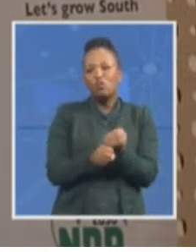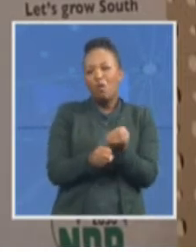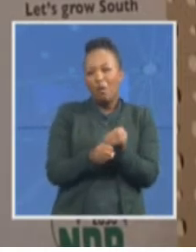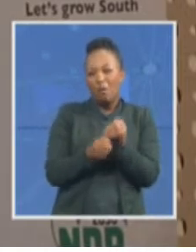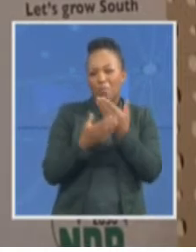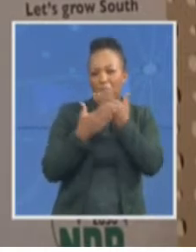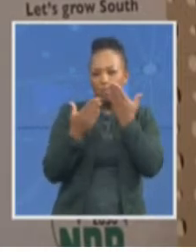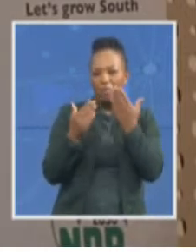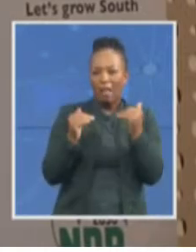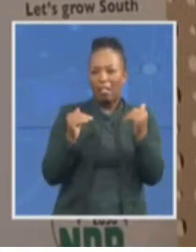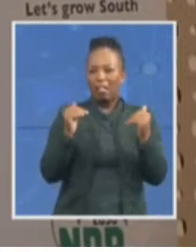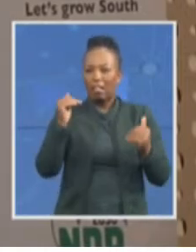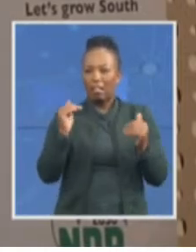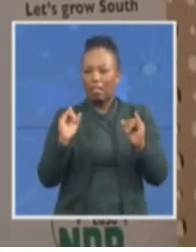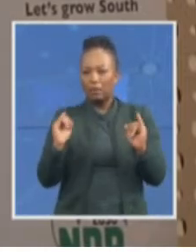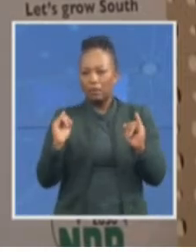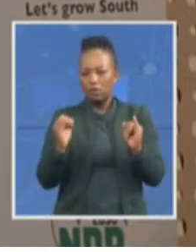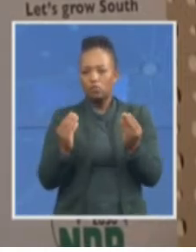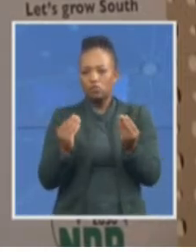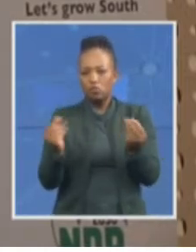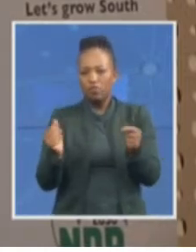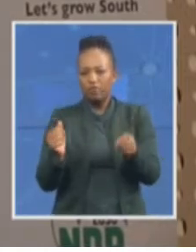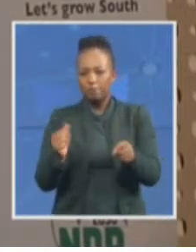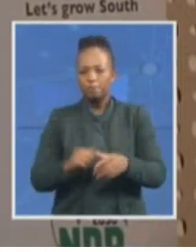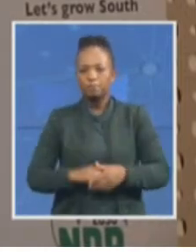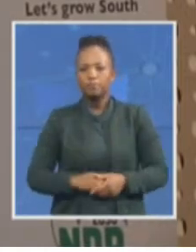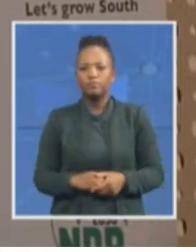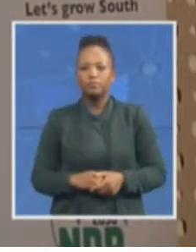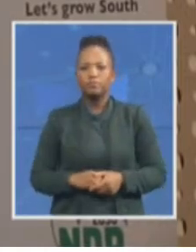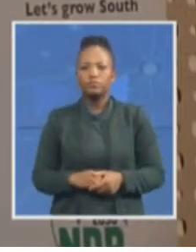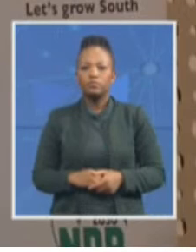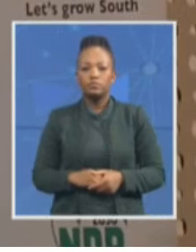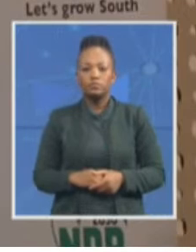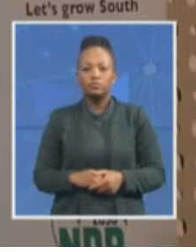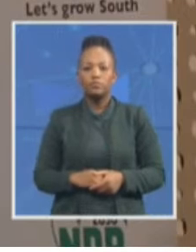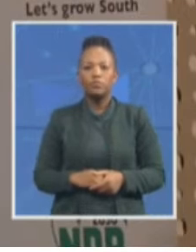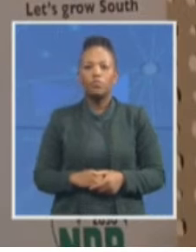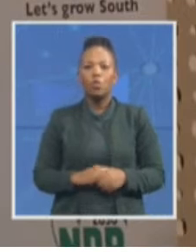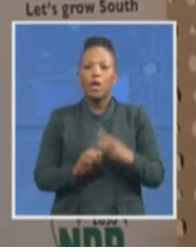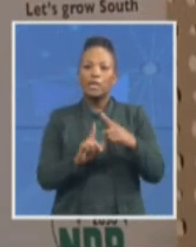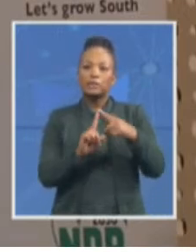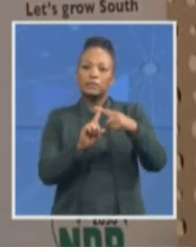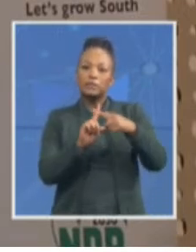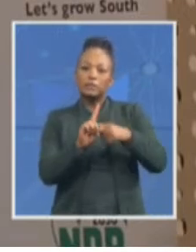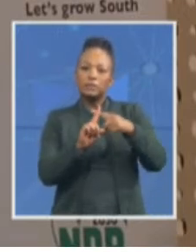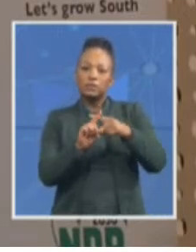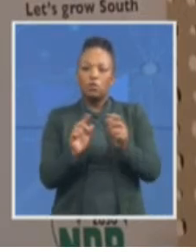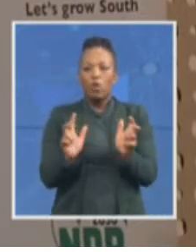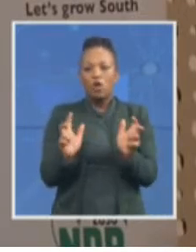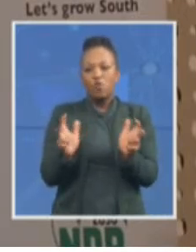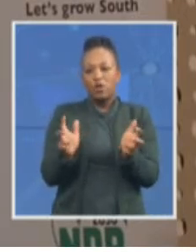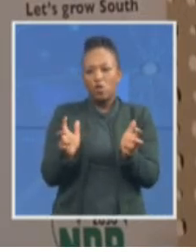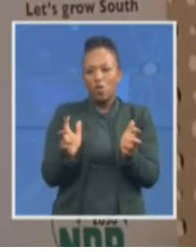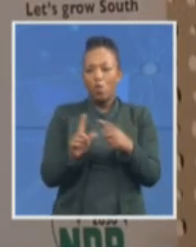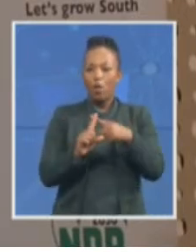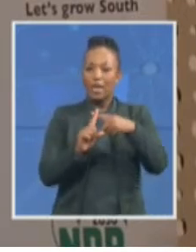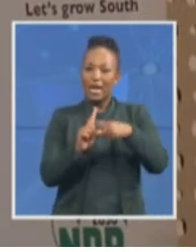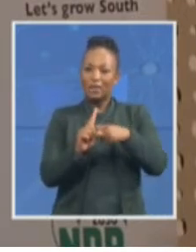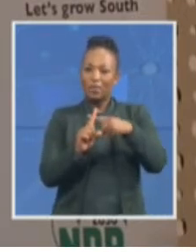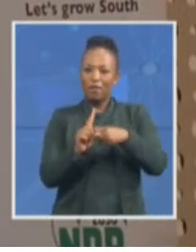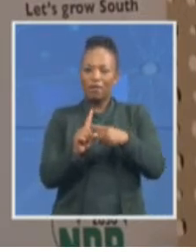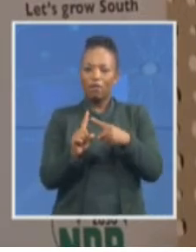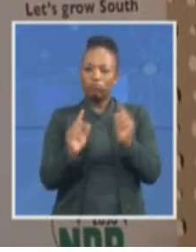Auction of the high demand radio frequency spectrum. Cabinet congratulated the Independent Communications Authority of South